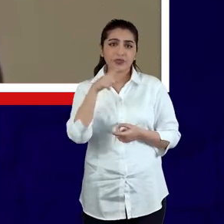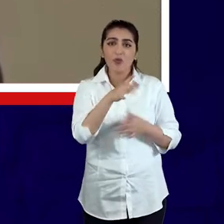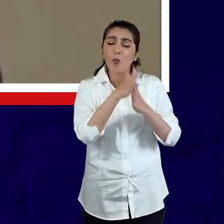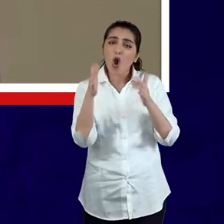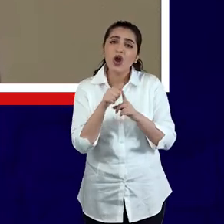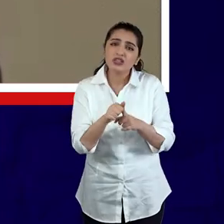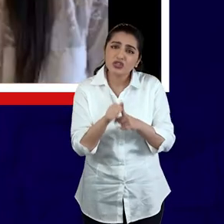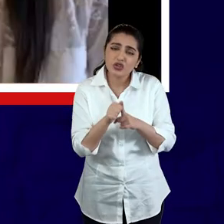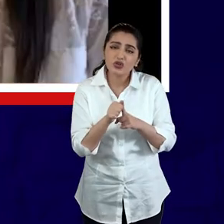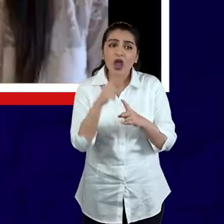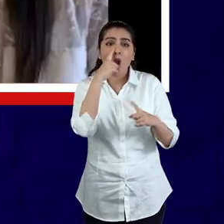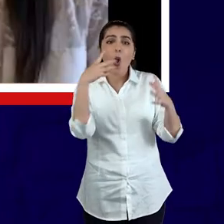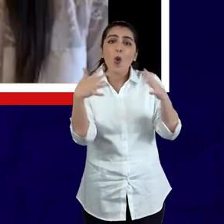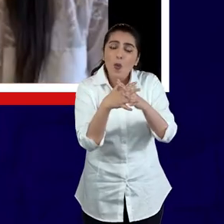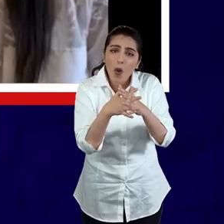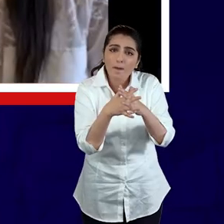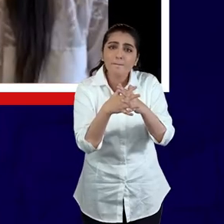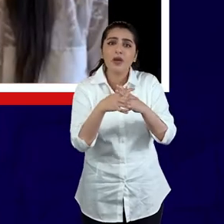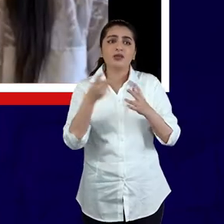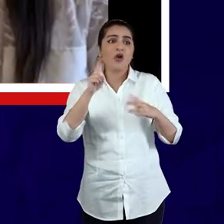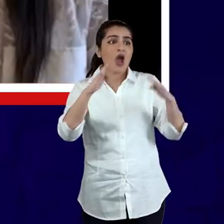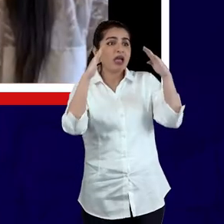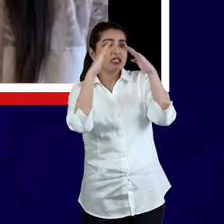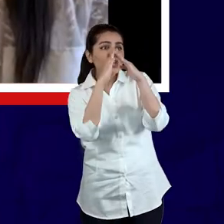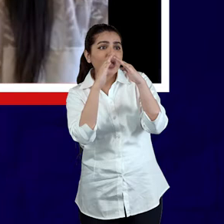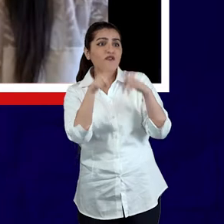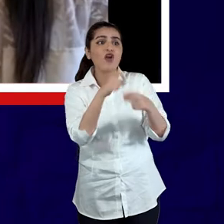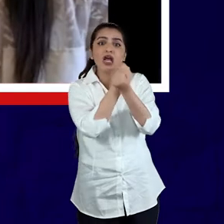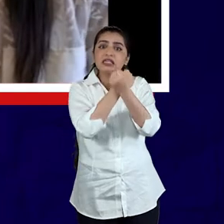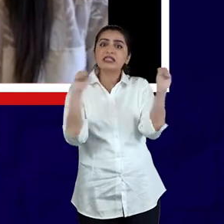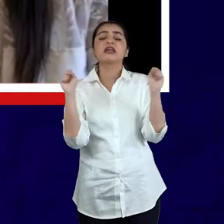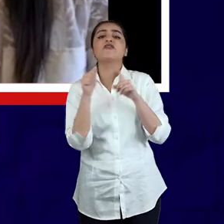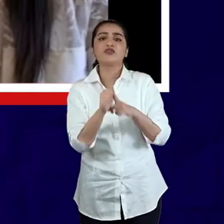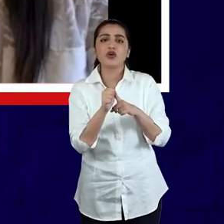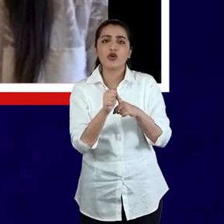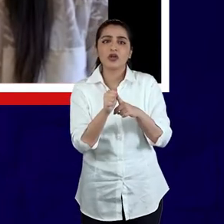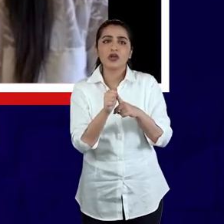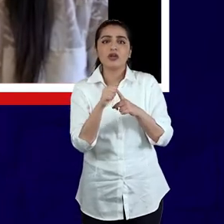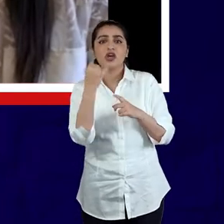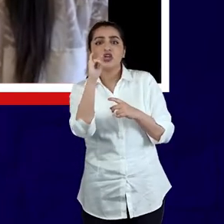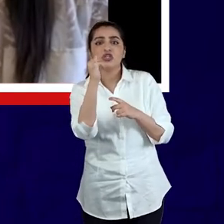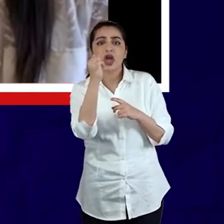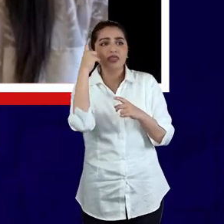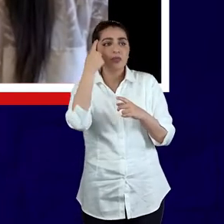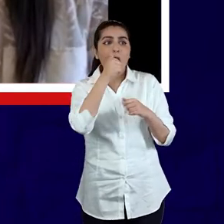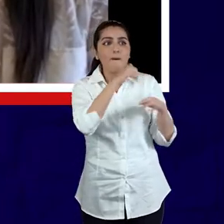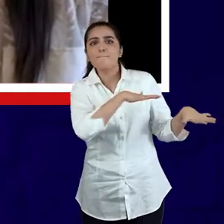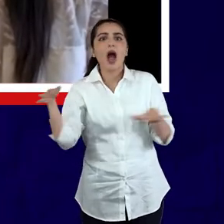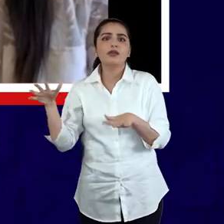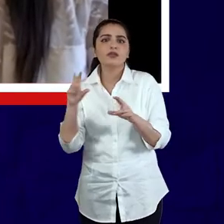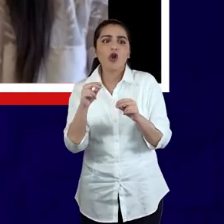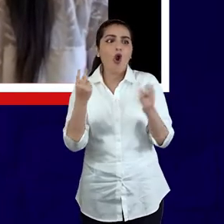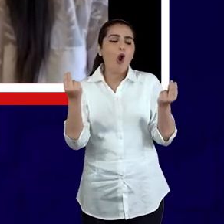so essential for women, which is to do with shelter, a safe shelter, something that will not be, you know, washed away or